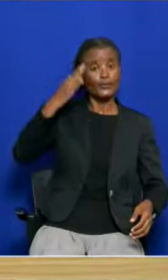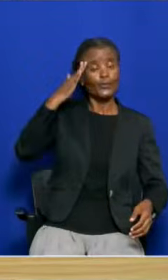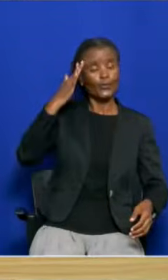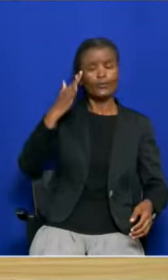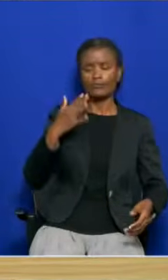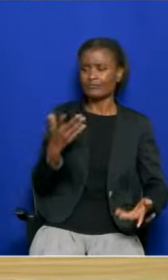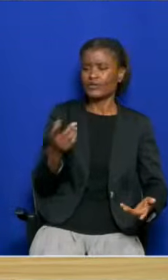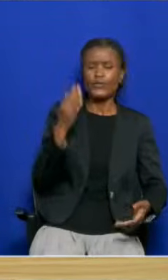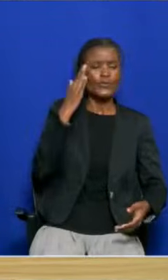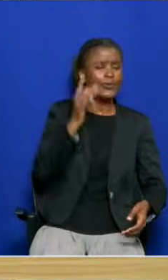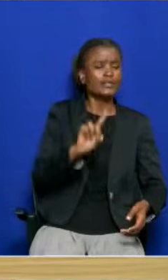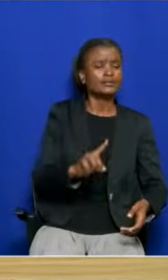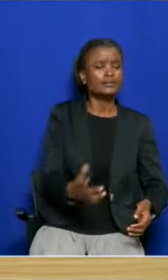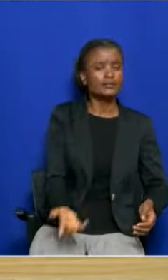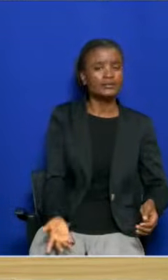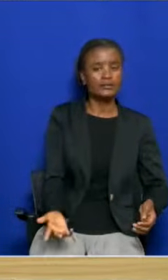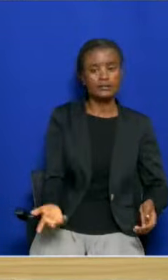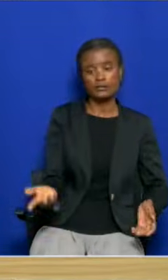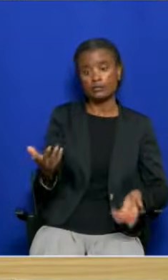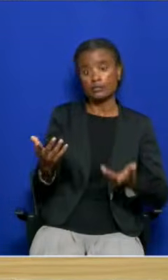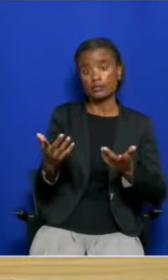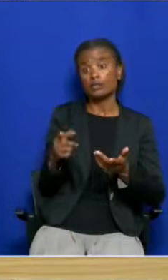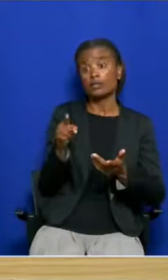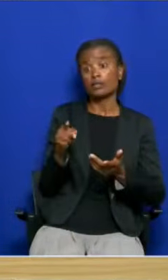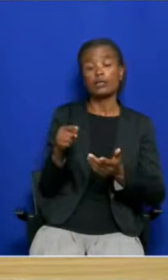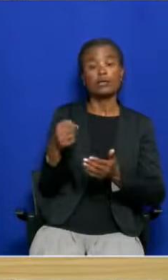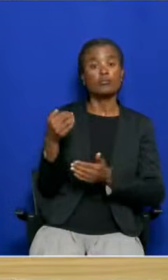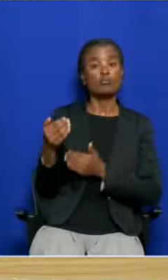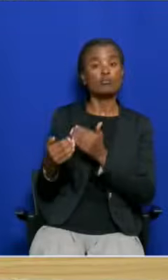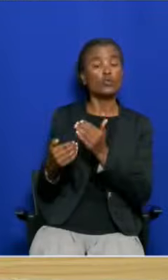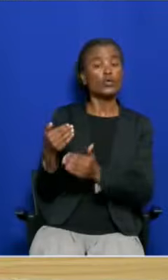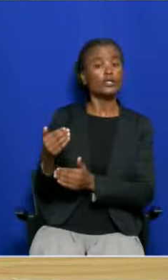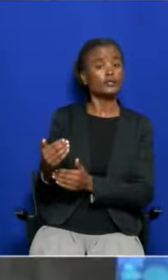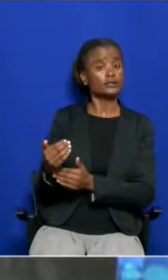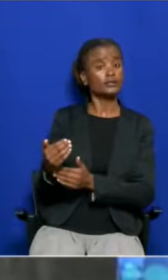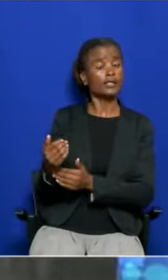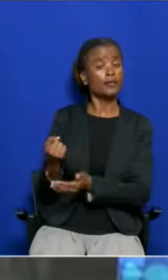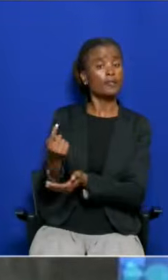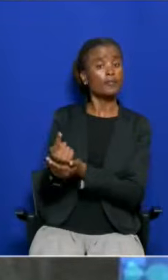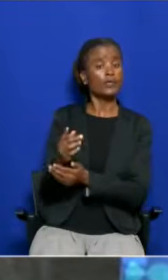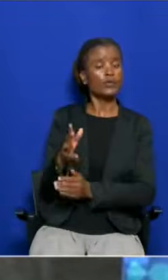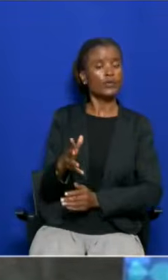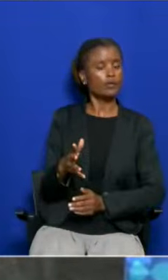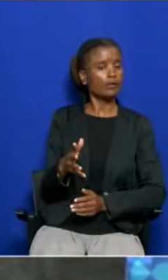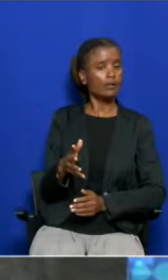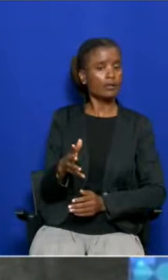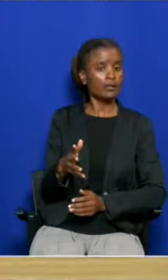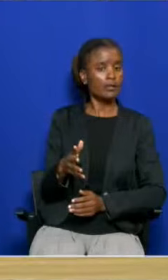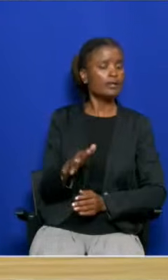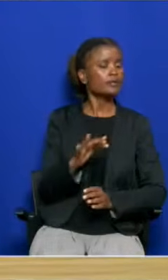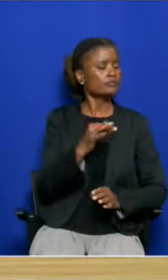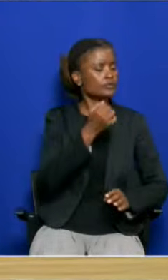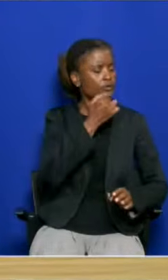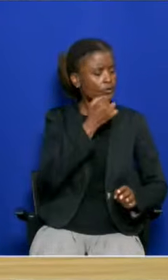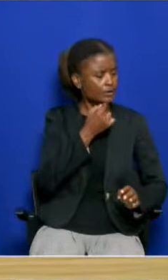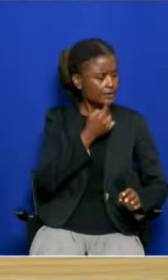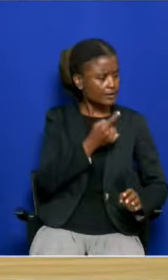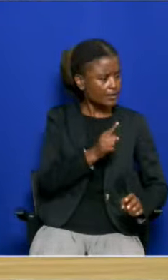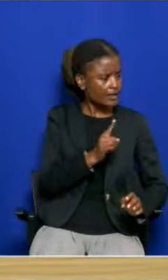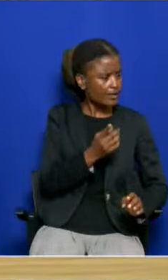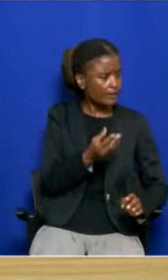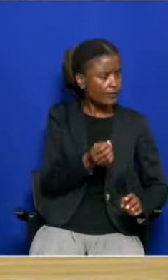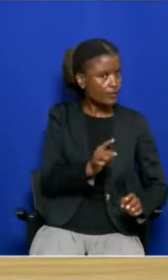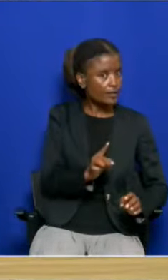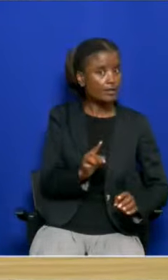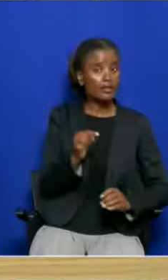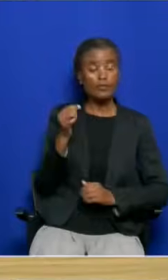that there is going to be a progress, or there is progress they've met with the minister. Sorry, that there's going to be? A progress in terms of the